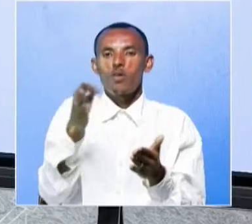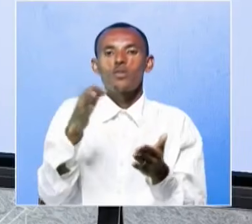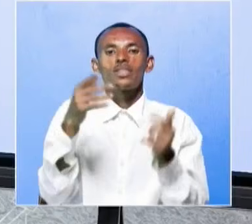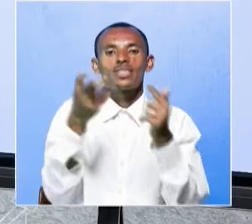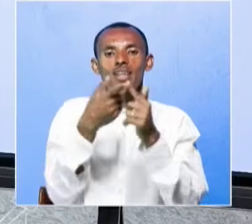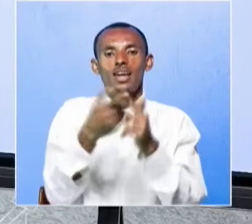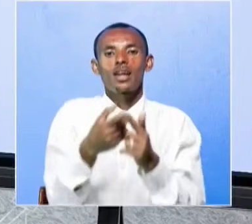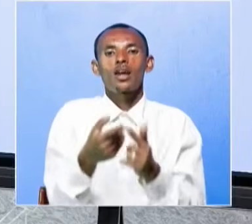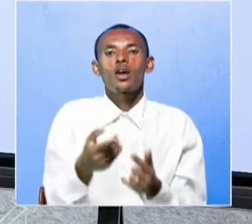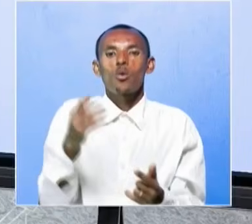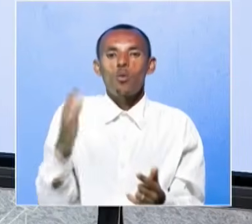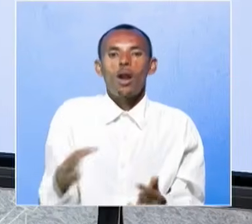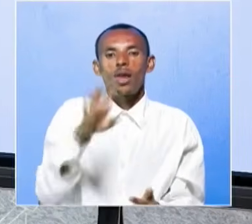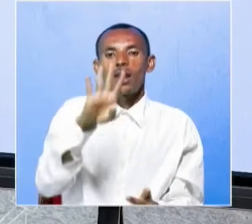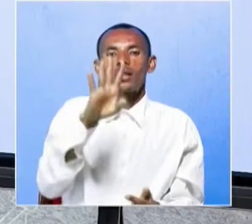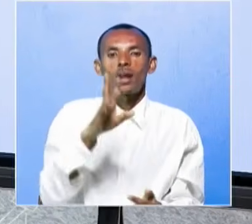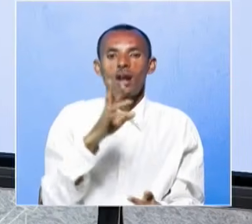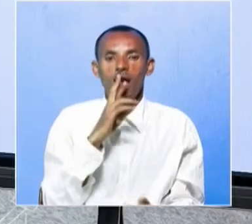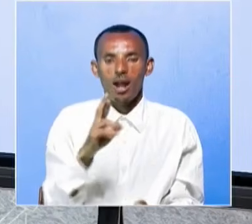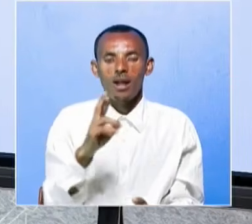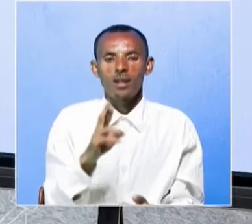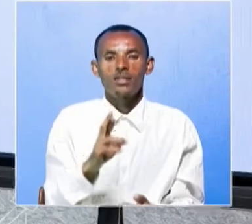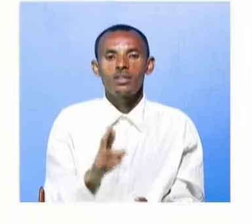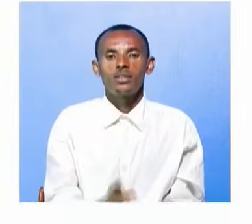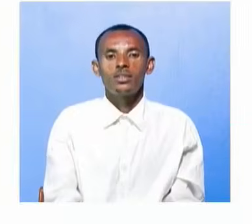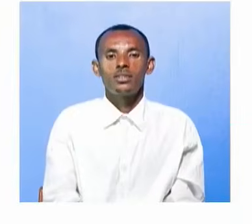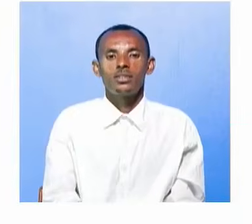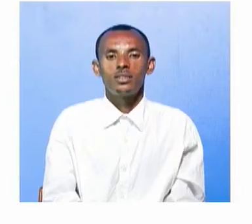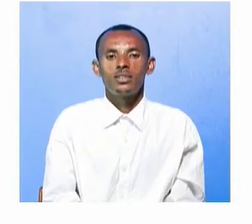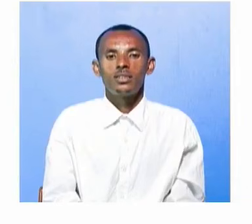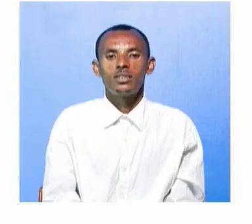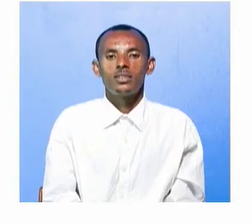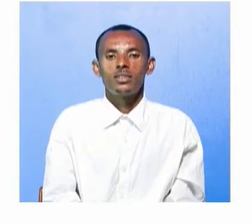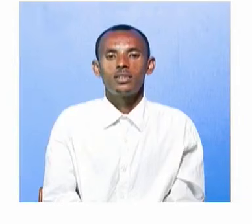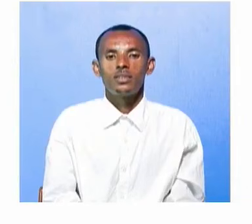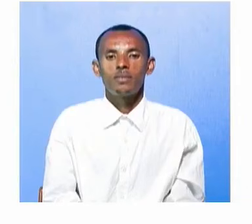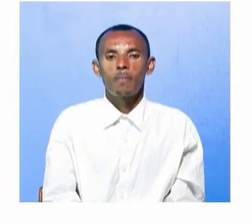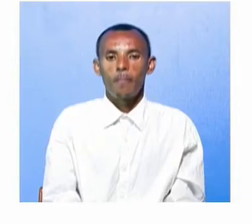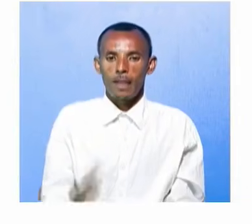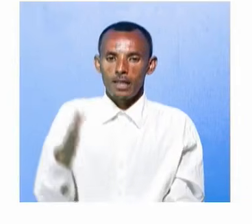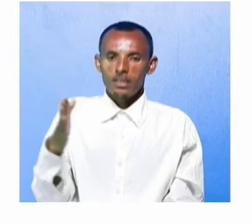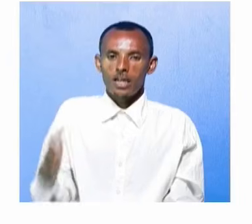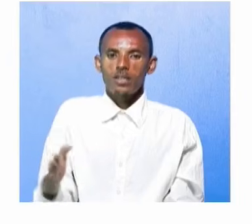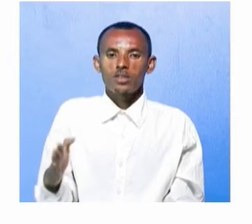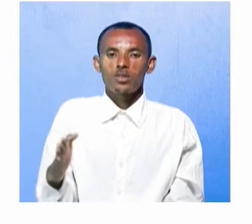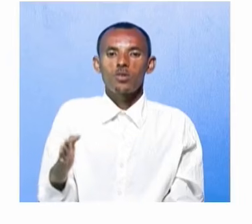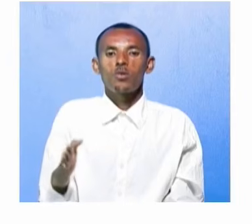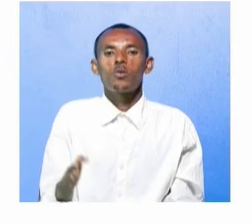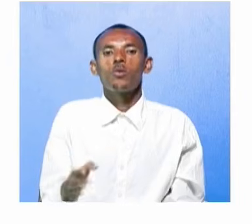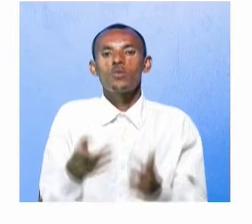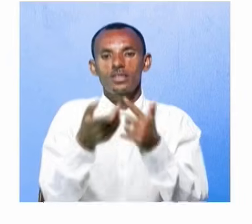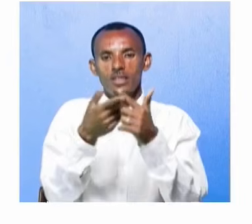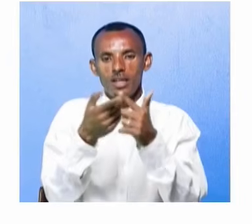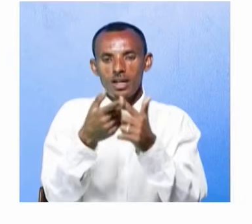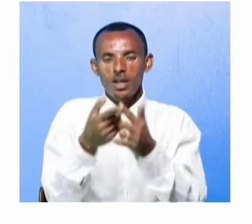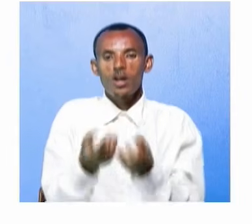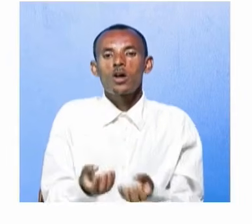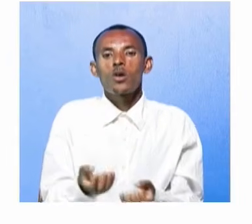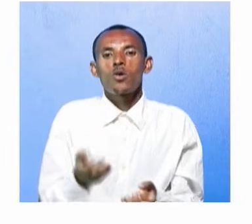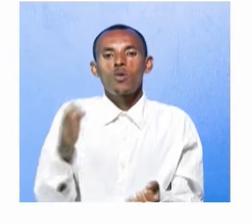second quadrilateral are, therefore, the sides of the second quadrilateral